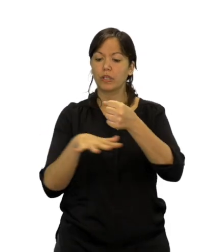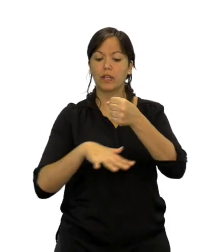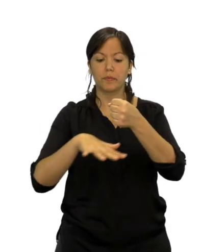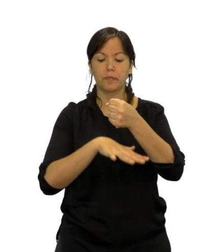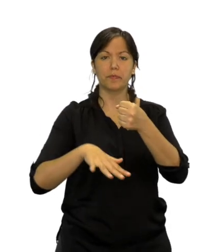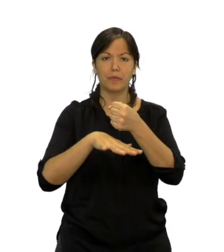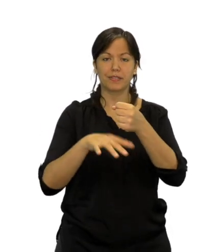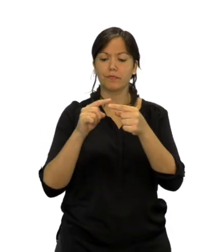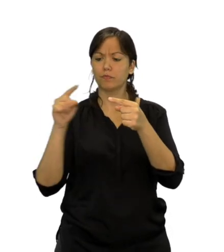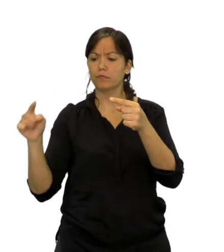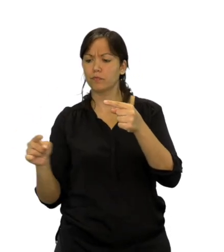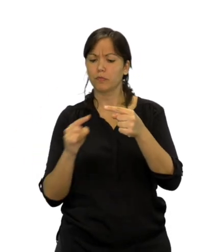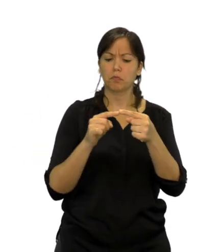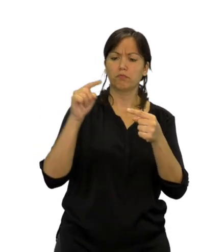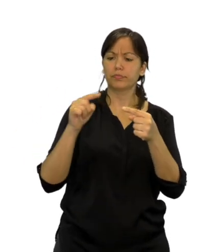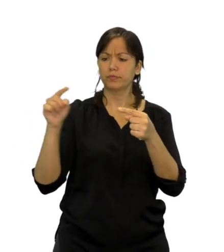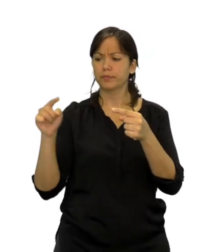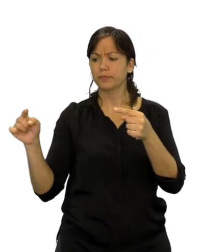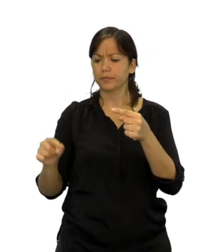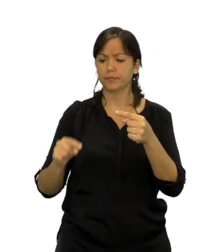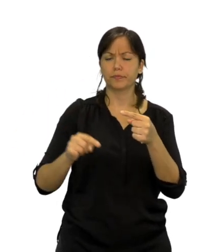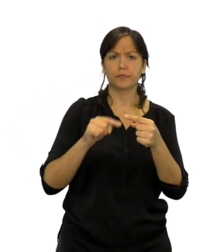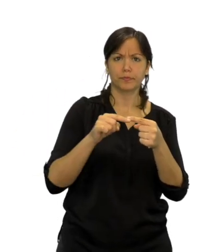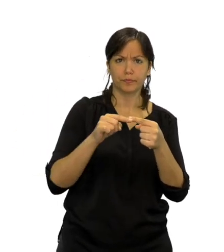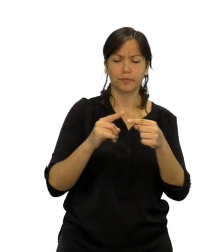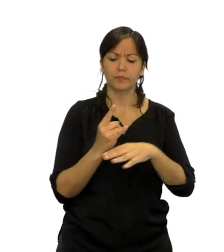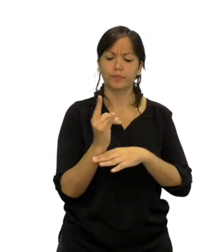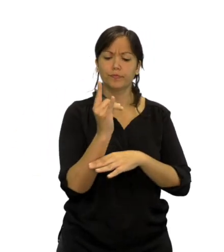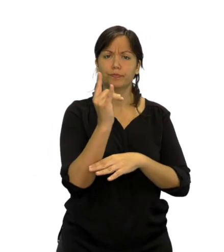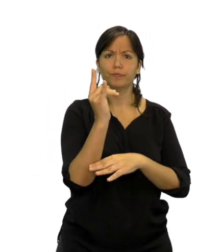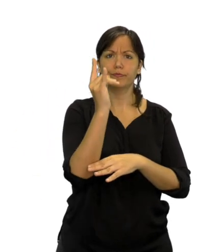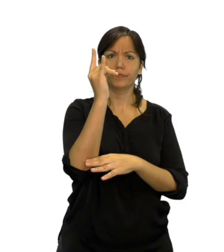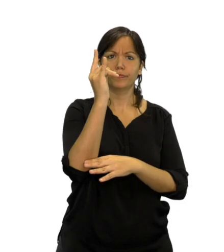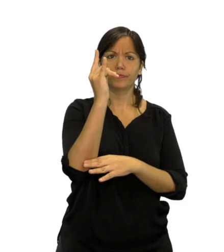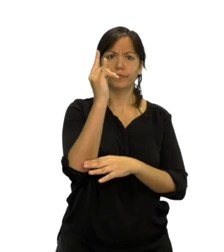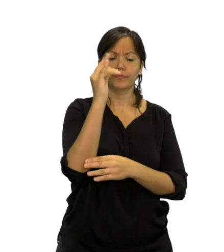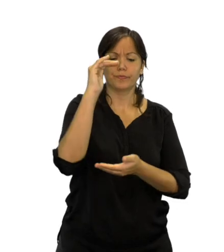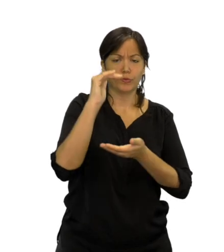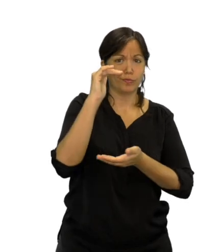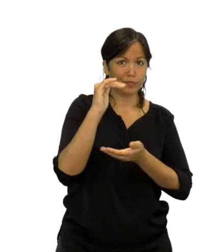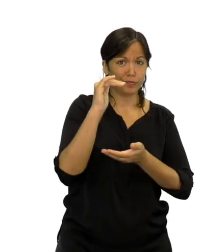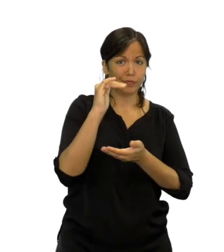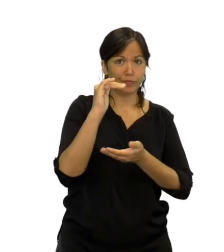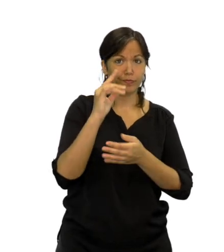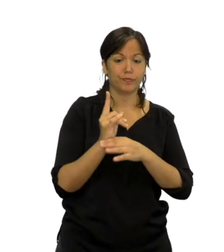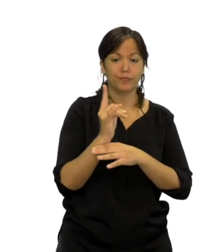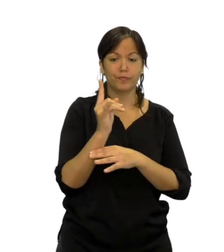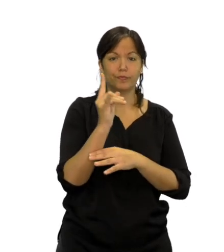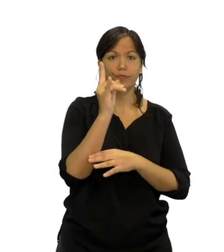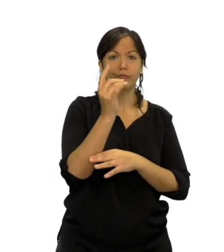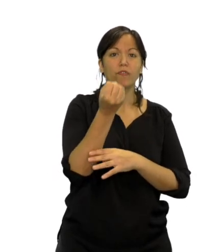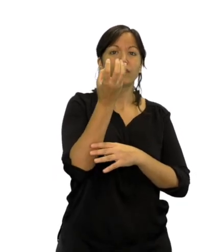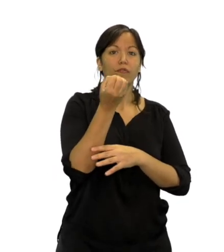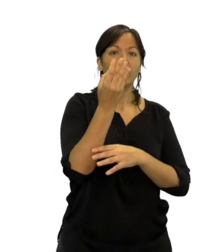has dark green leaves located at the base, with lobes and serrated edges. The stem is straight and has short, thin